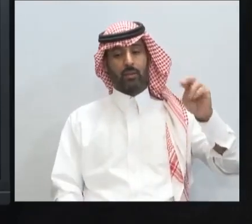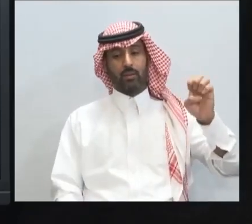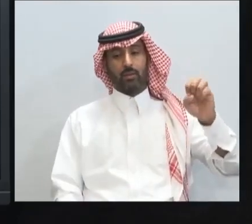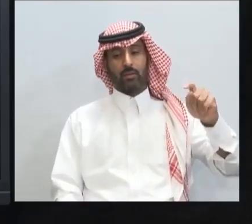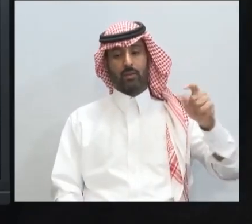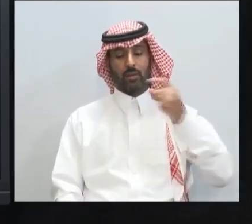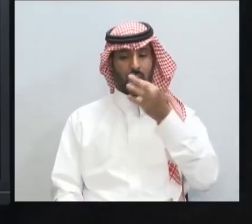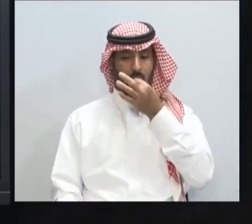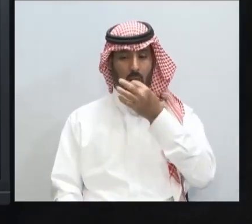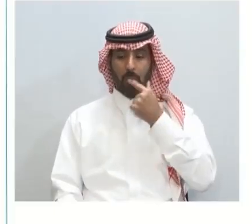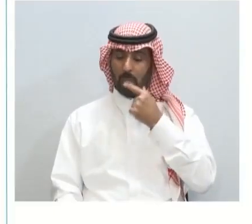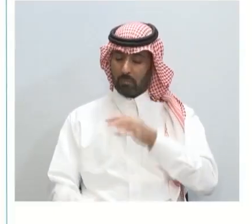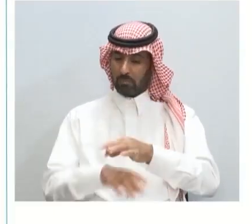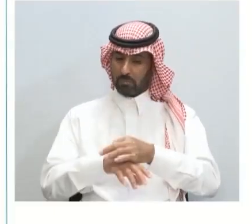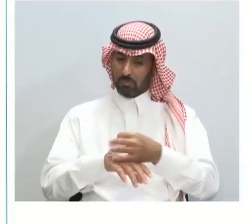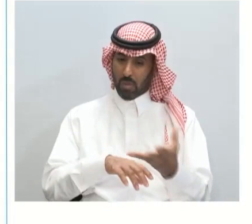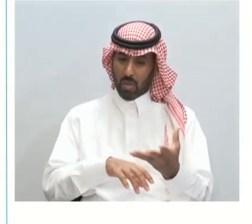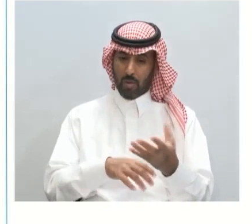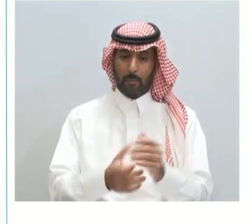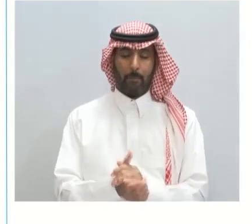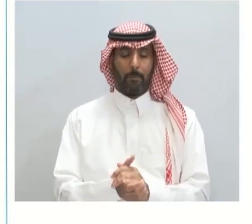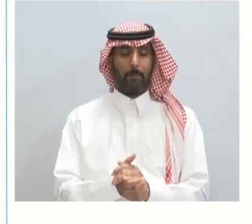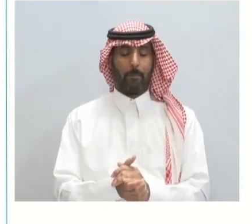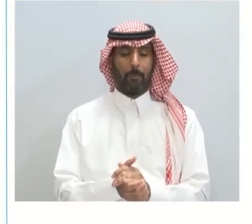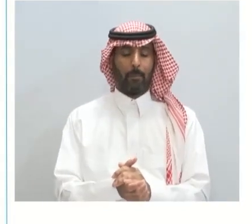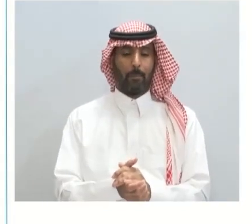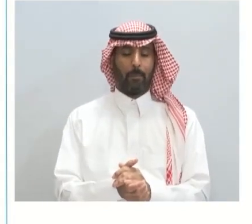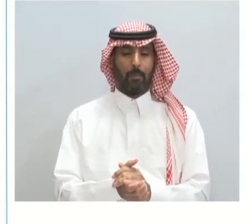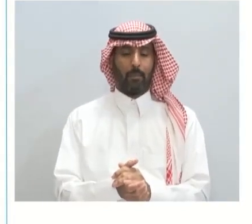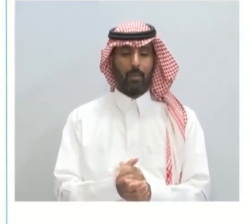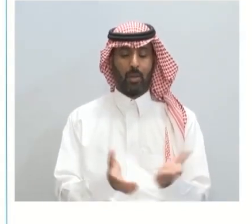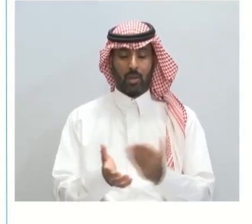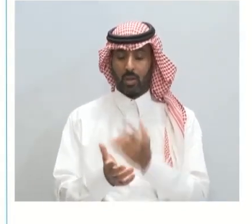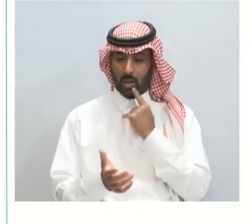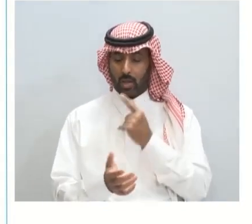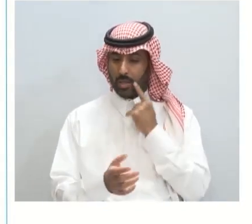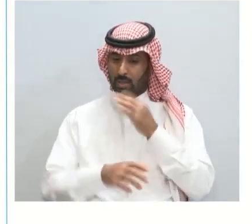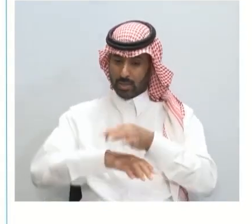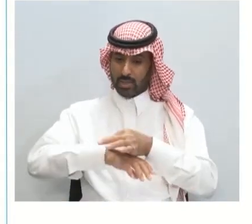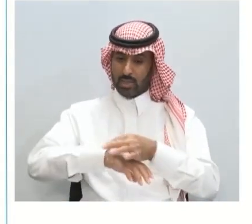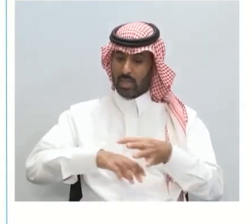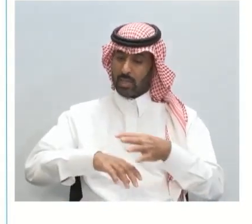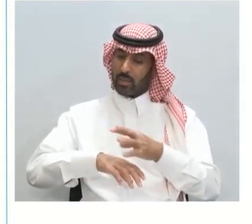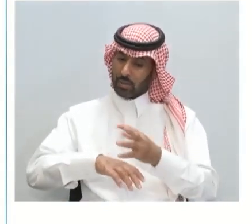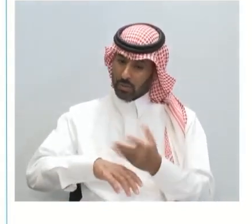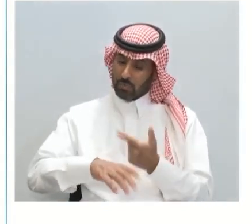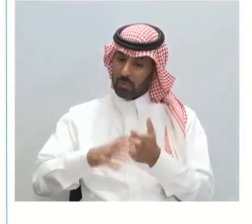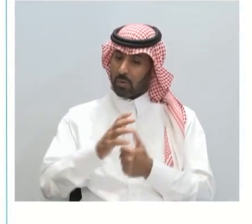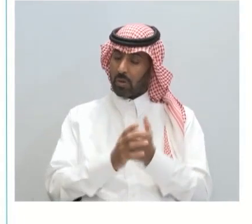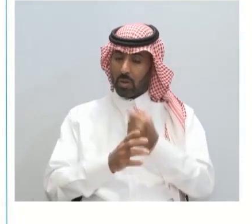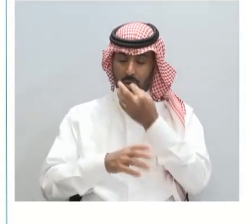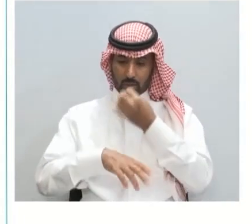So let's check the answer here together. Treatable means that a disease can be cured.